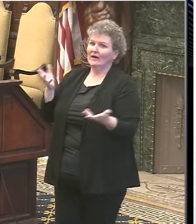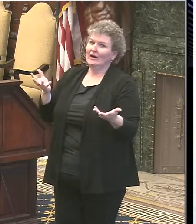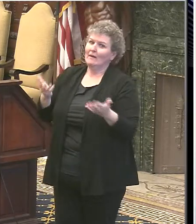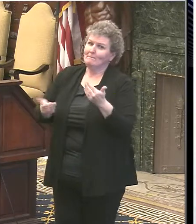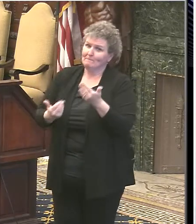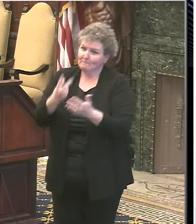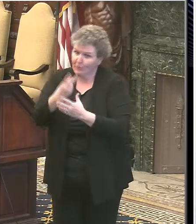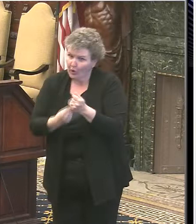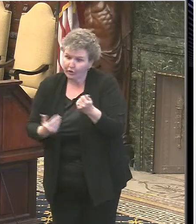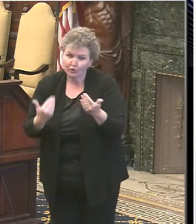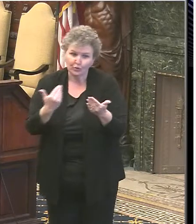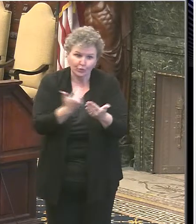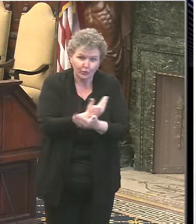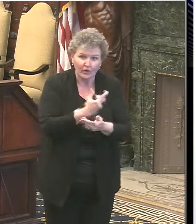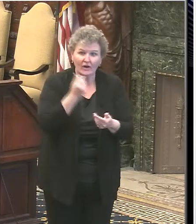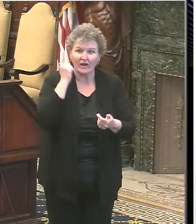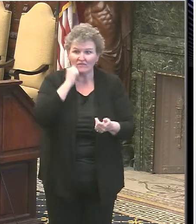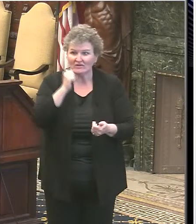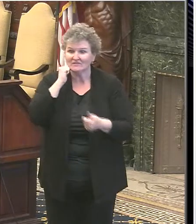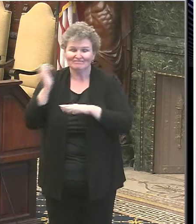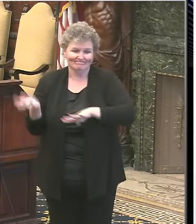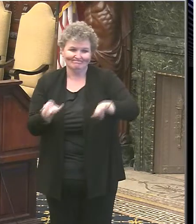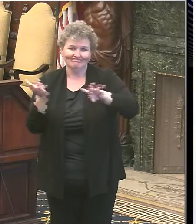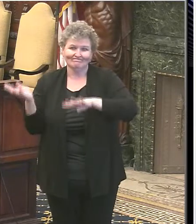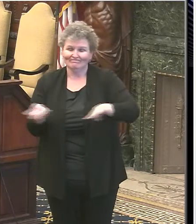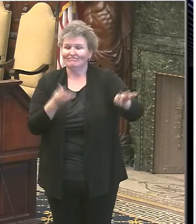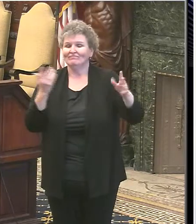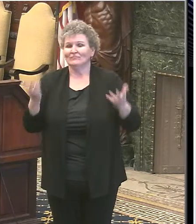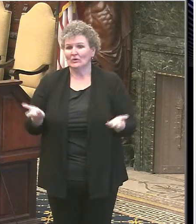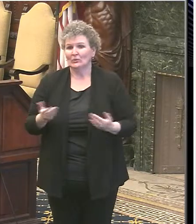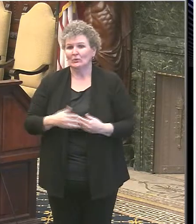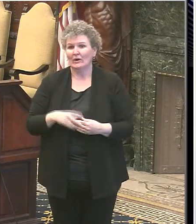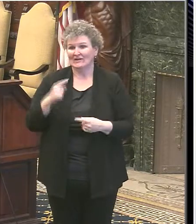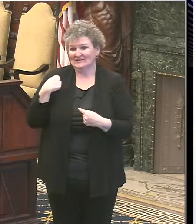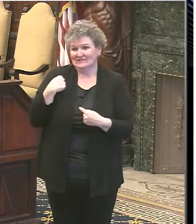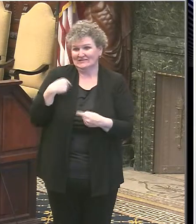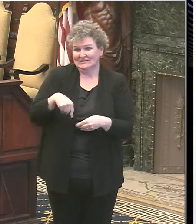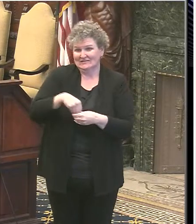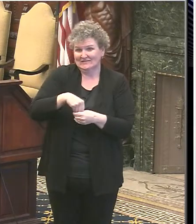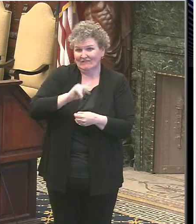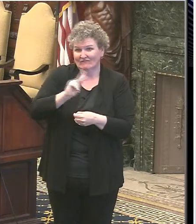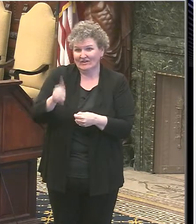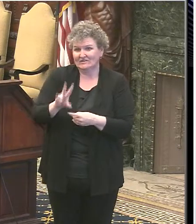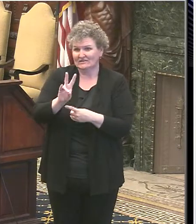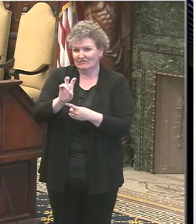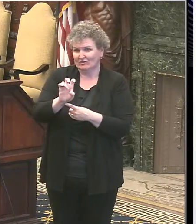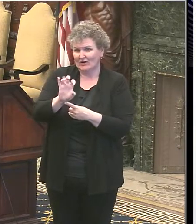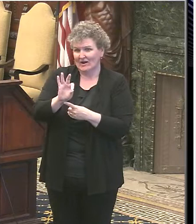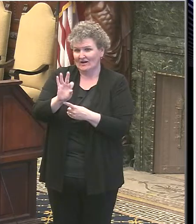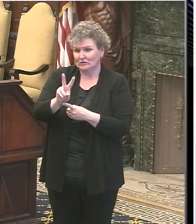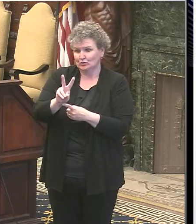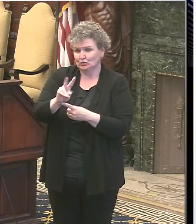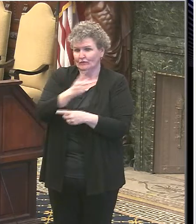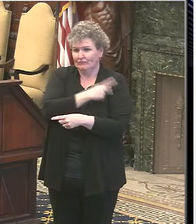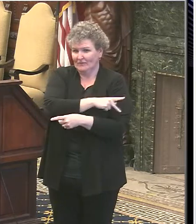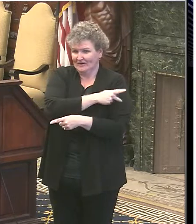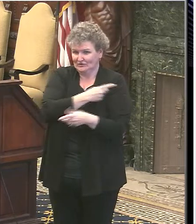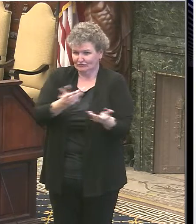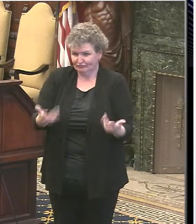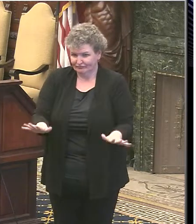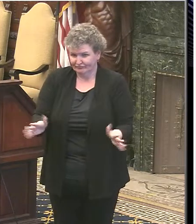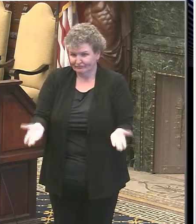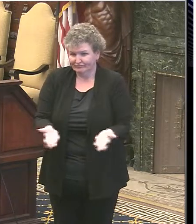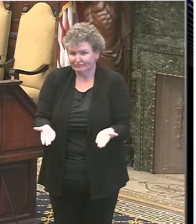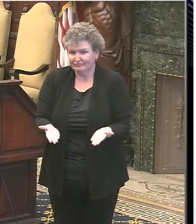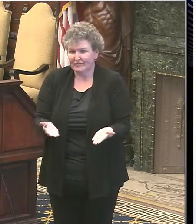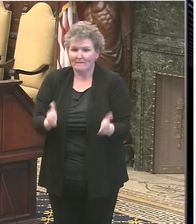before. Now in Philadelphia, as of this morning, we had 672 patients who were hospitalized with COVID. That's up from